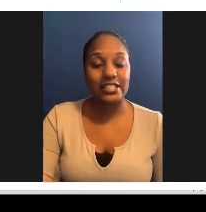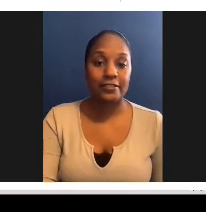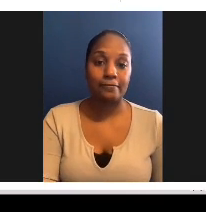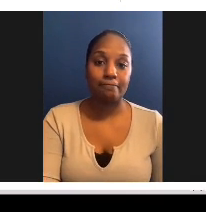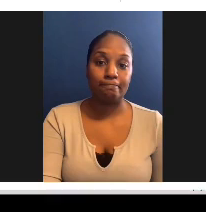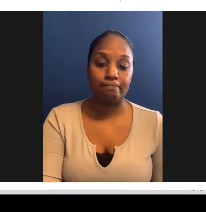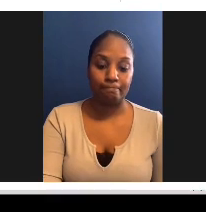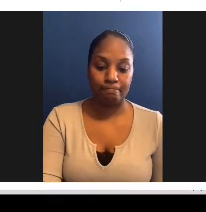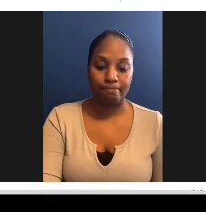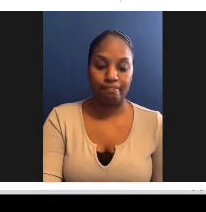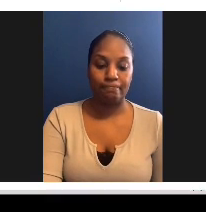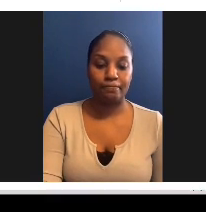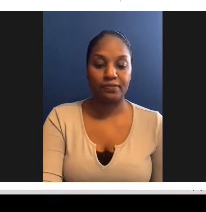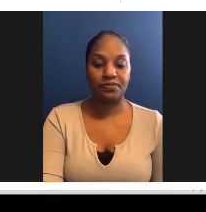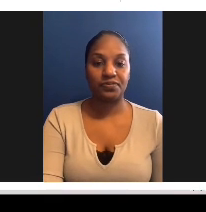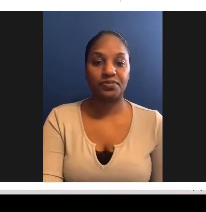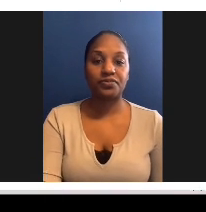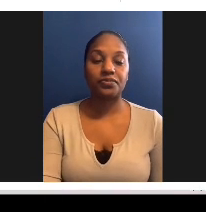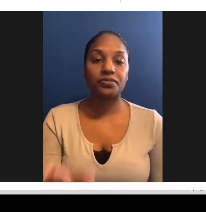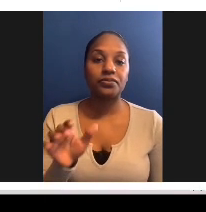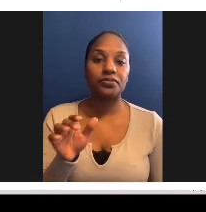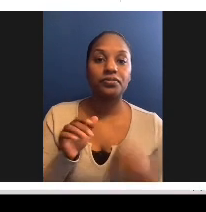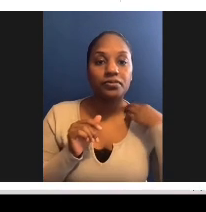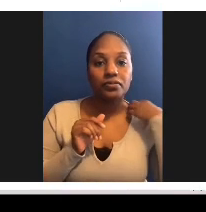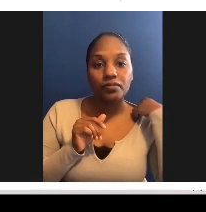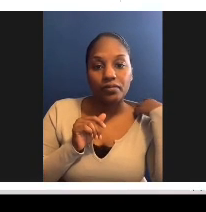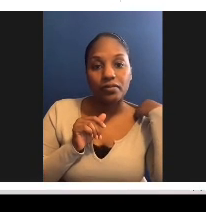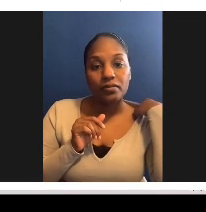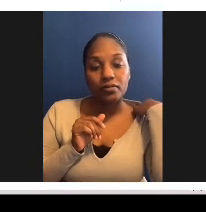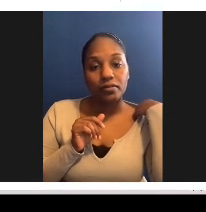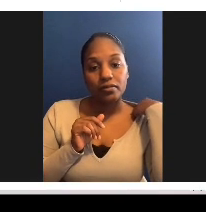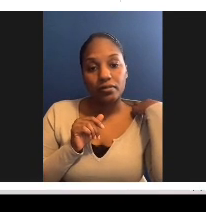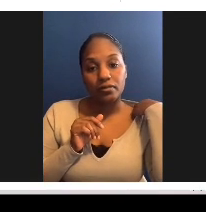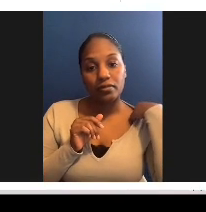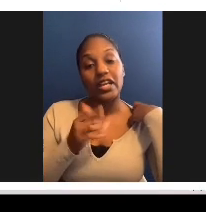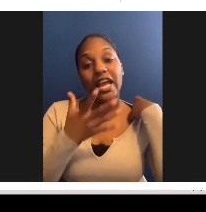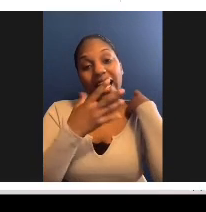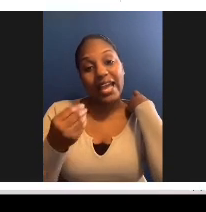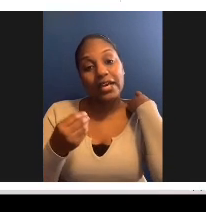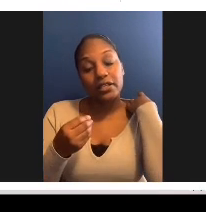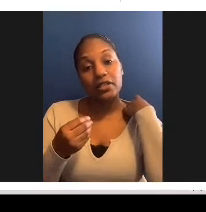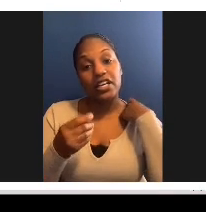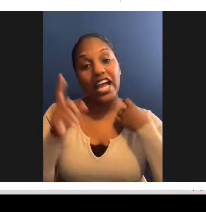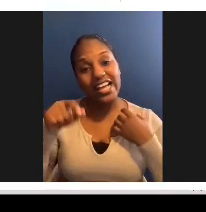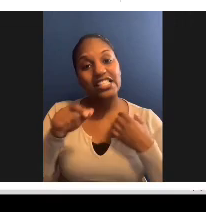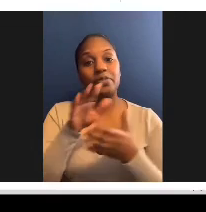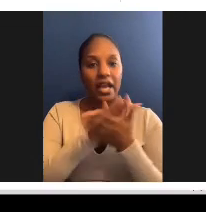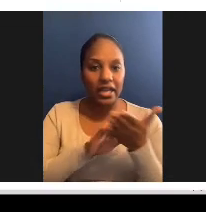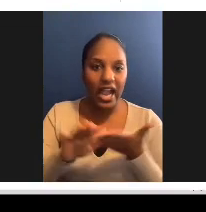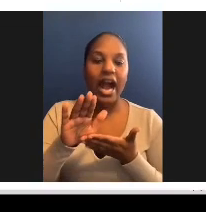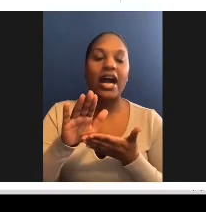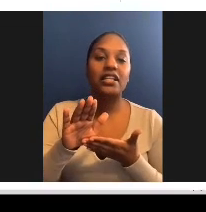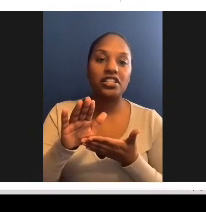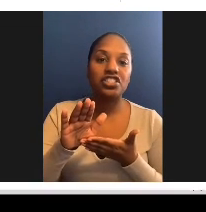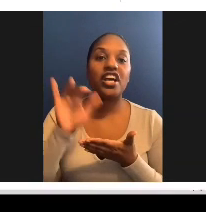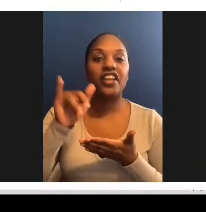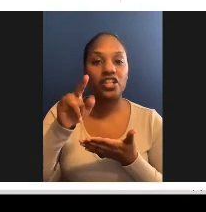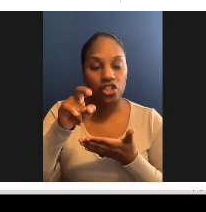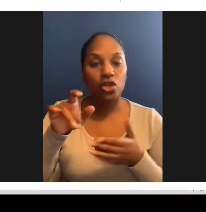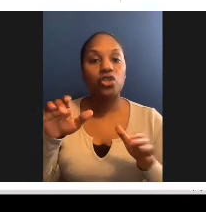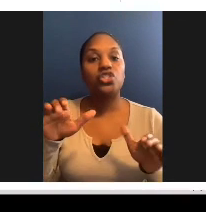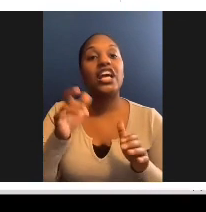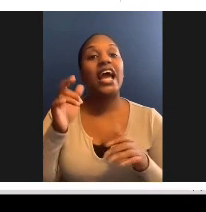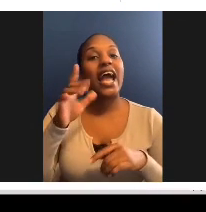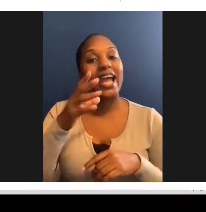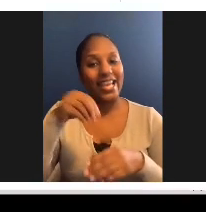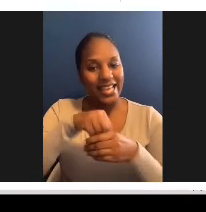scholarship. And it has to be a college. You have to attend South Carolina or North Carolina, Virginia, or